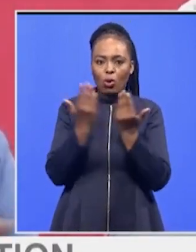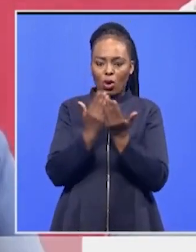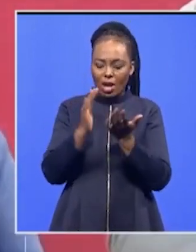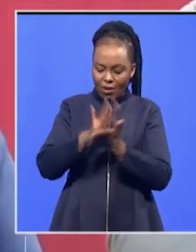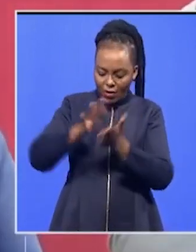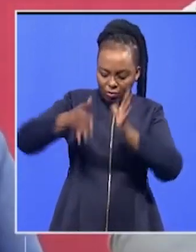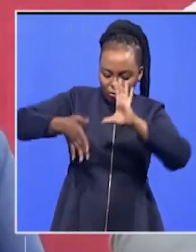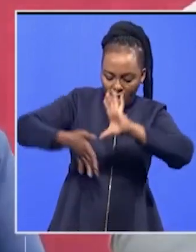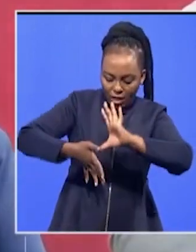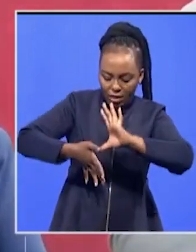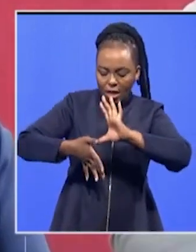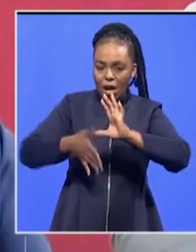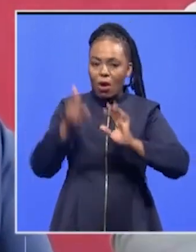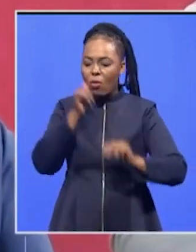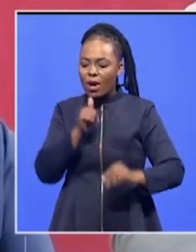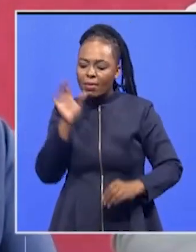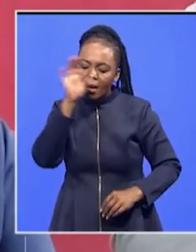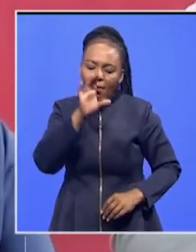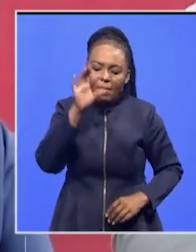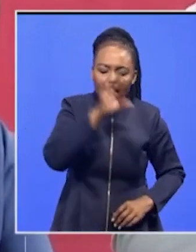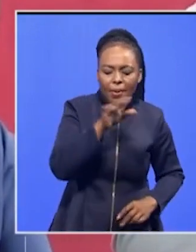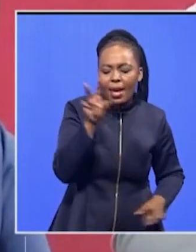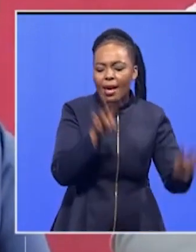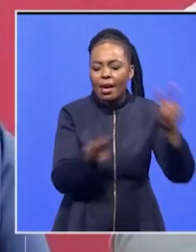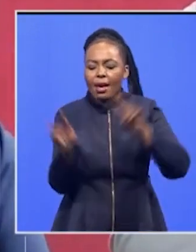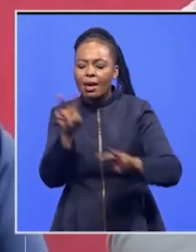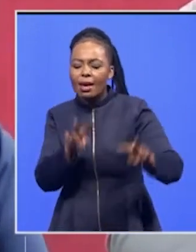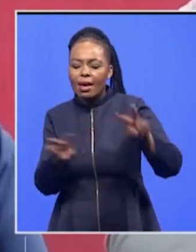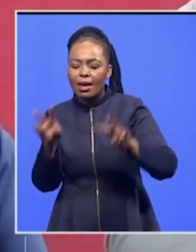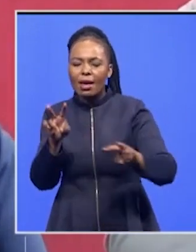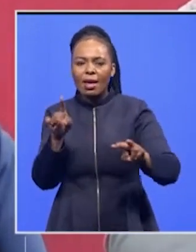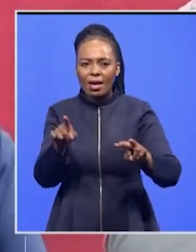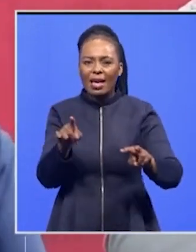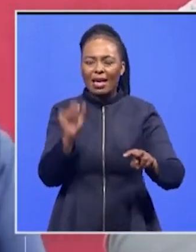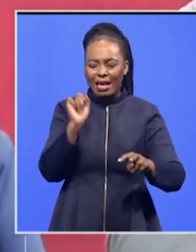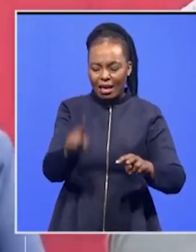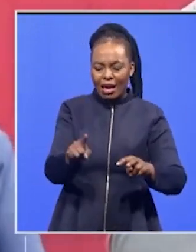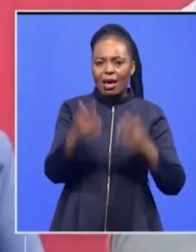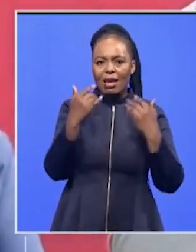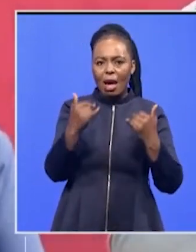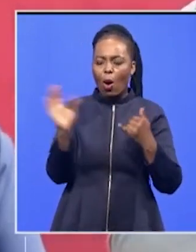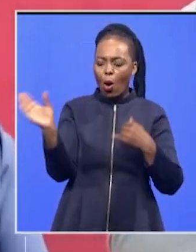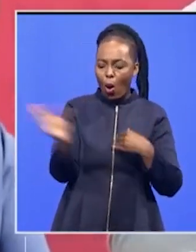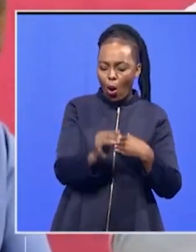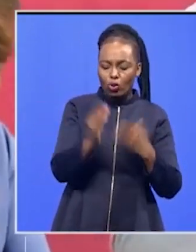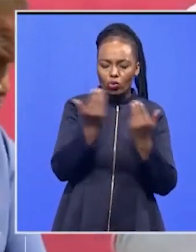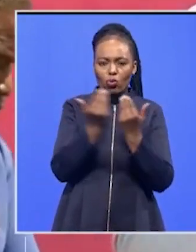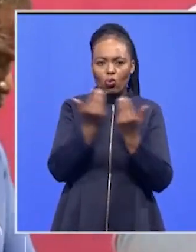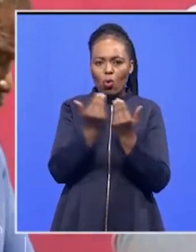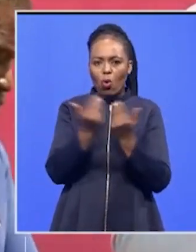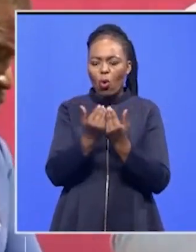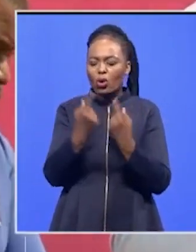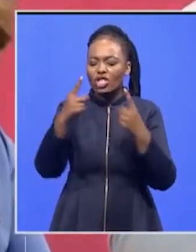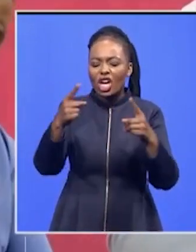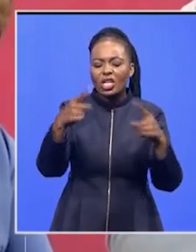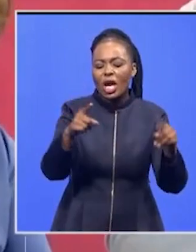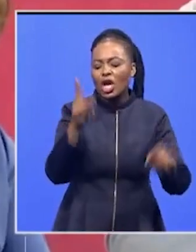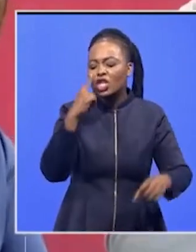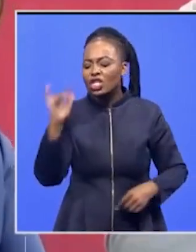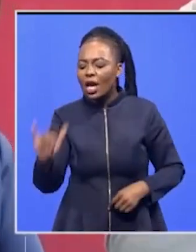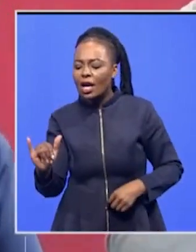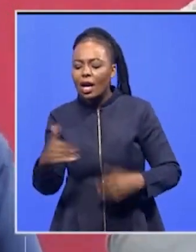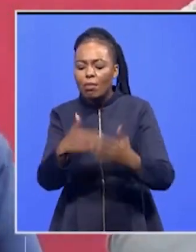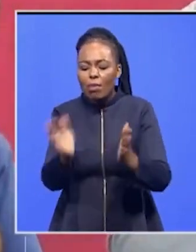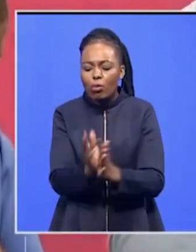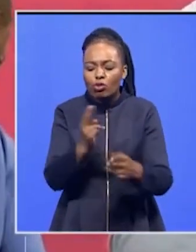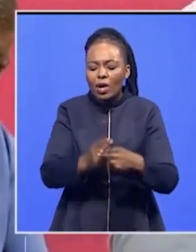the likes of which this country hasn't seen. And we're going to do an audit of every single school where these pit toilets are. And we're